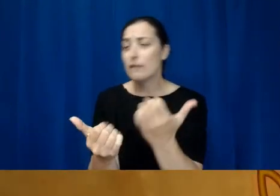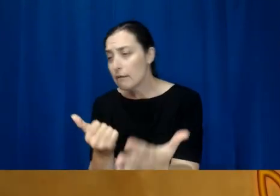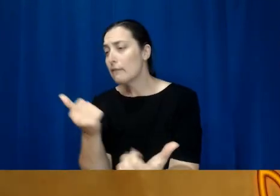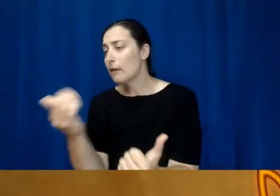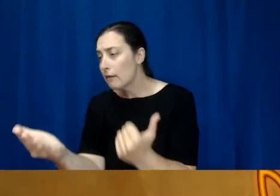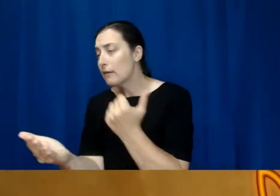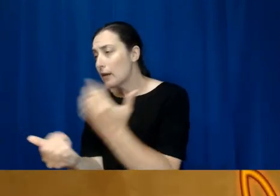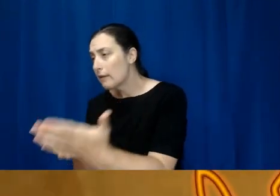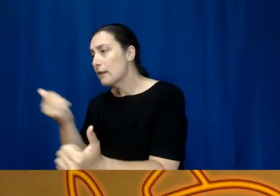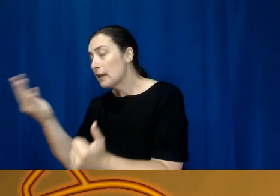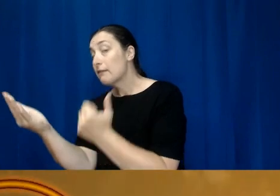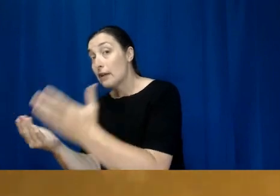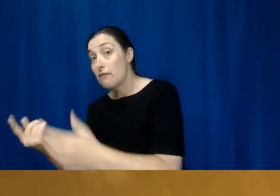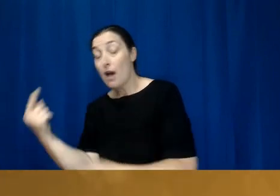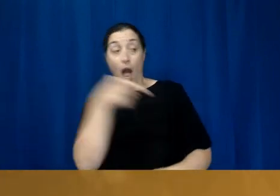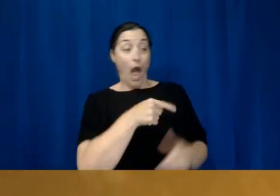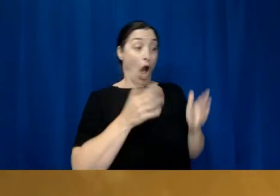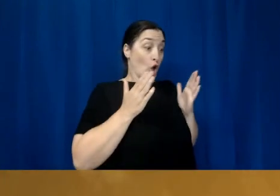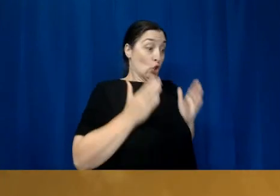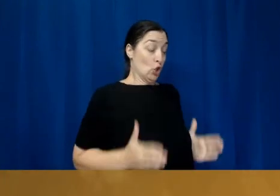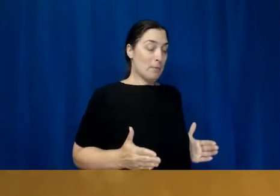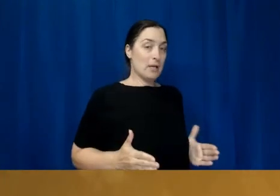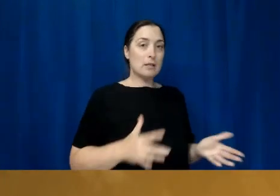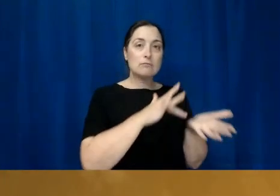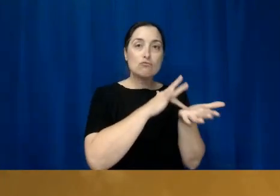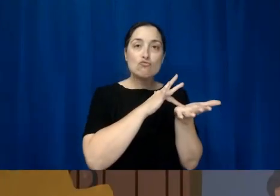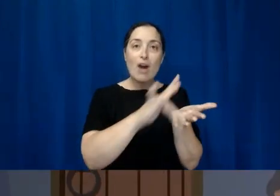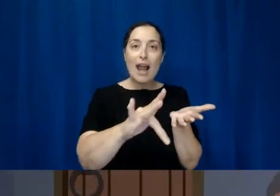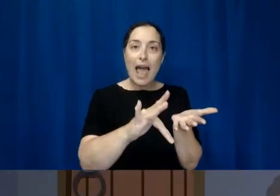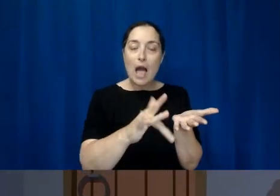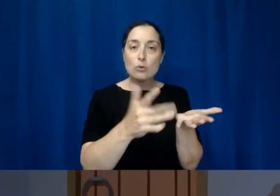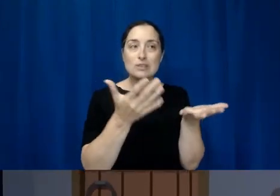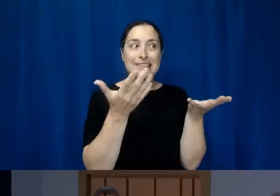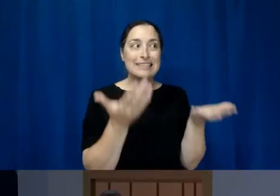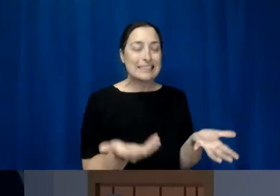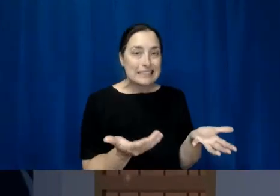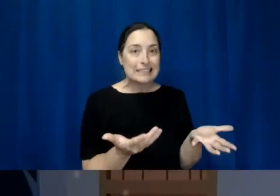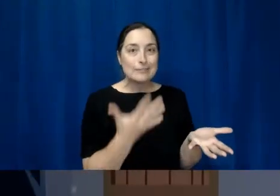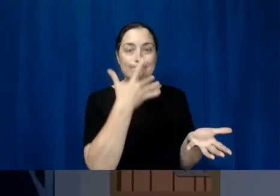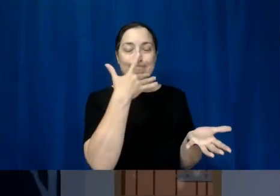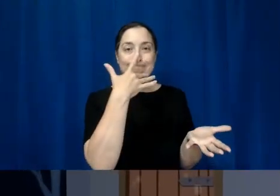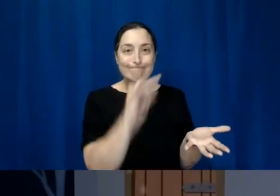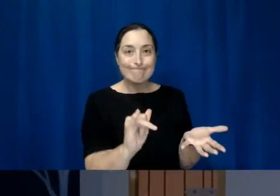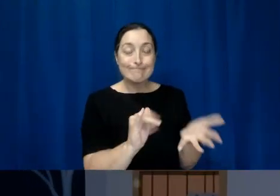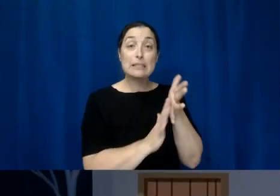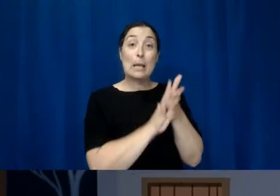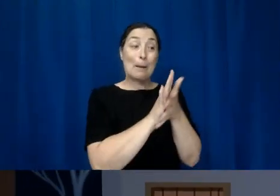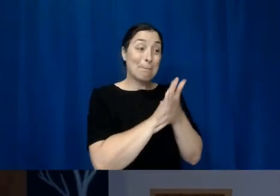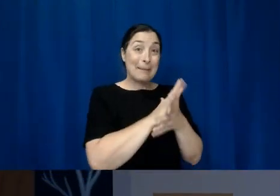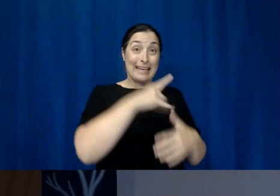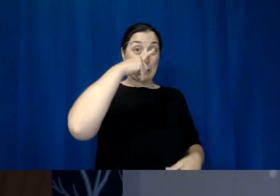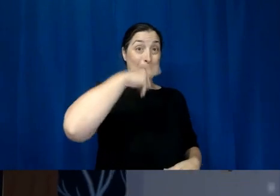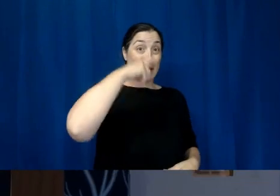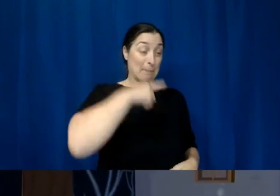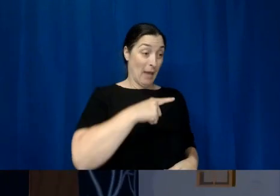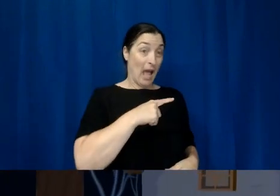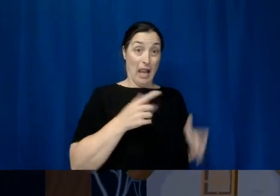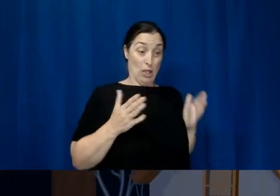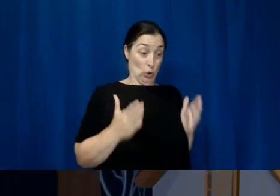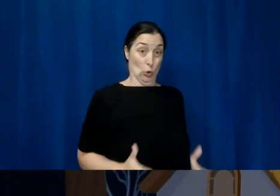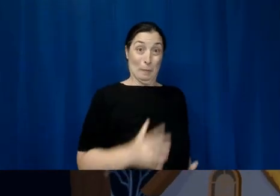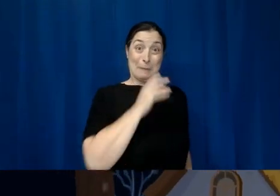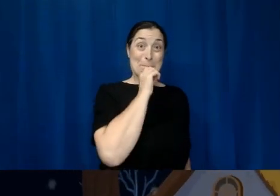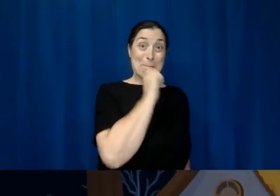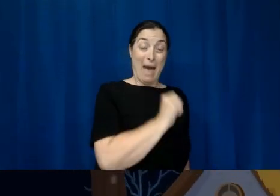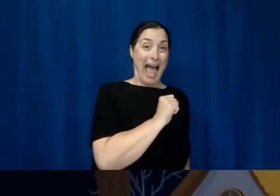he realized that he had exhausted all the gods' gifts. Due to his brother's oversight, Prometheus's creations were shivering in the